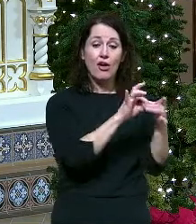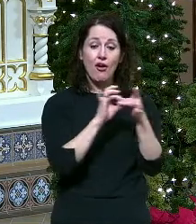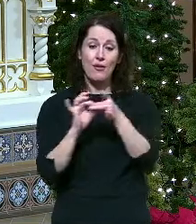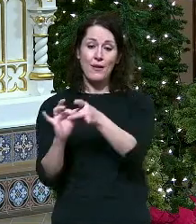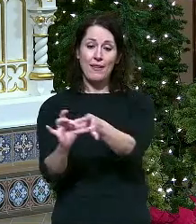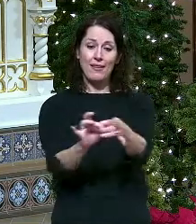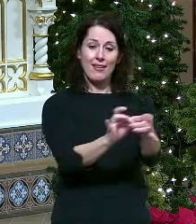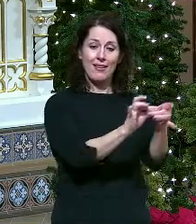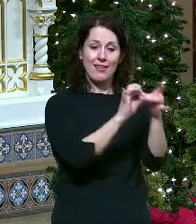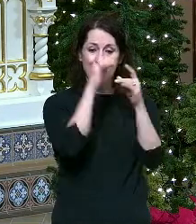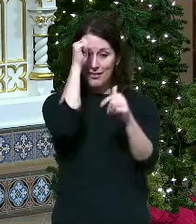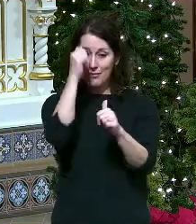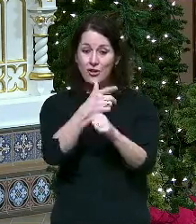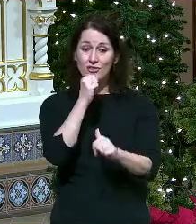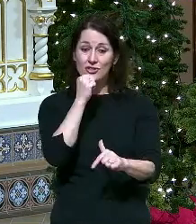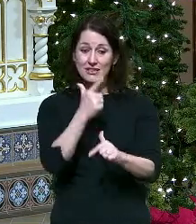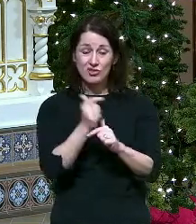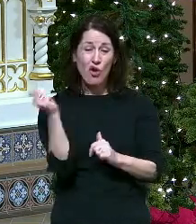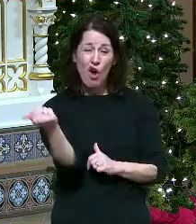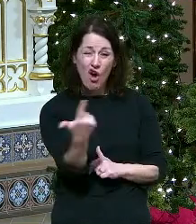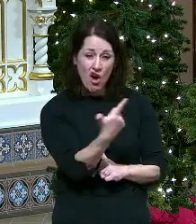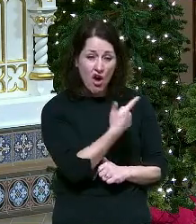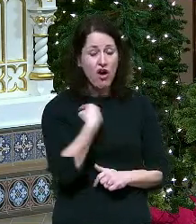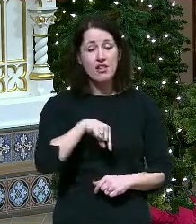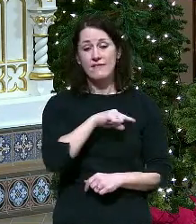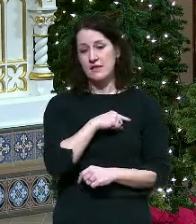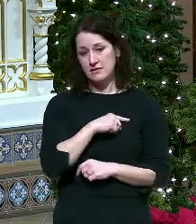We're all brothers and sisters.